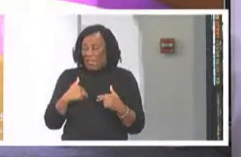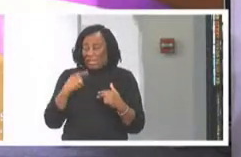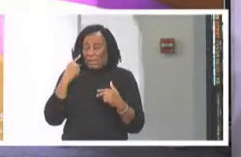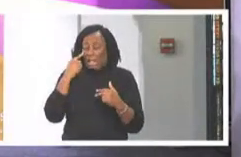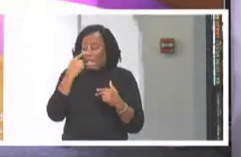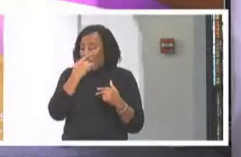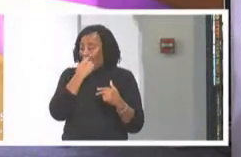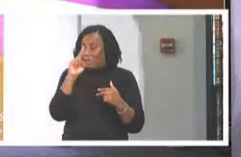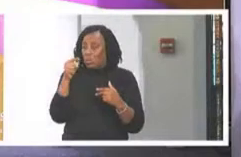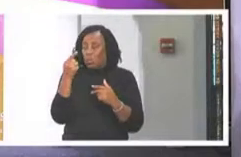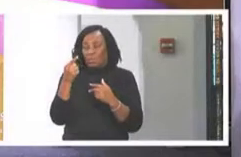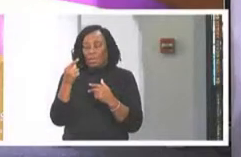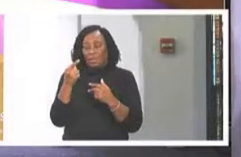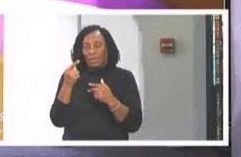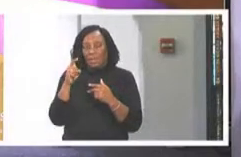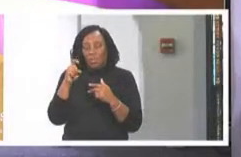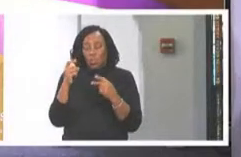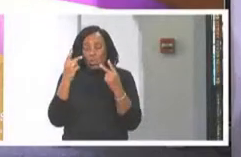has in store for you.